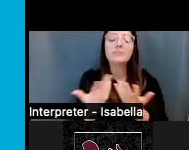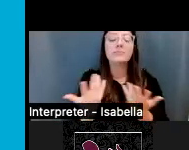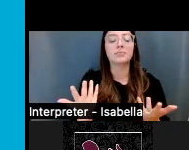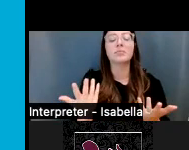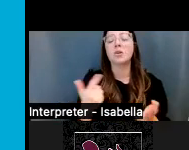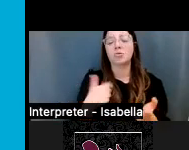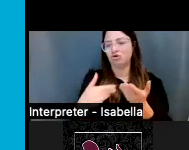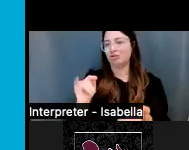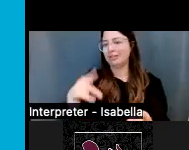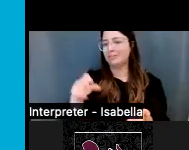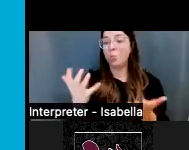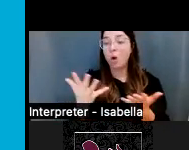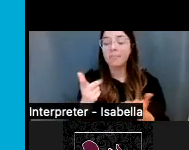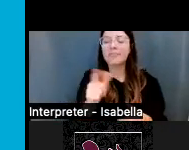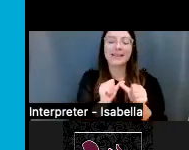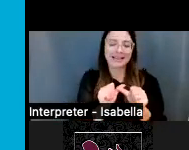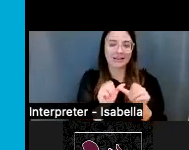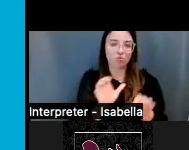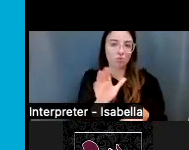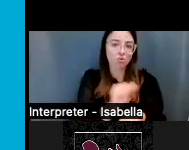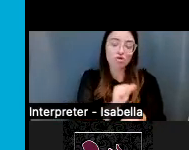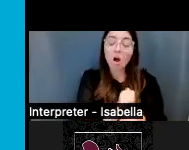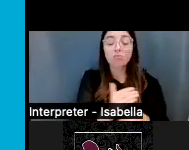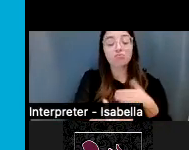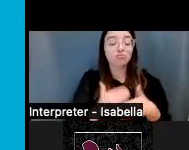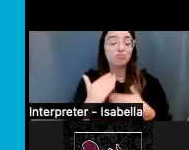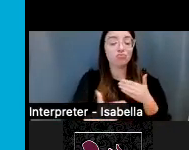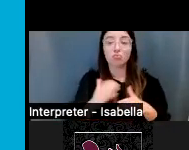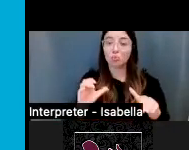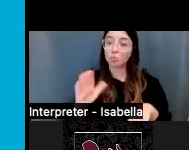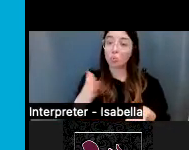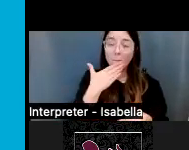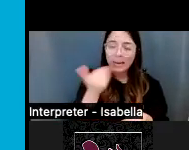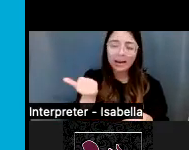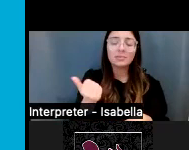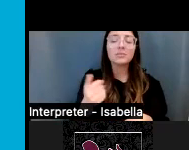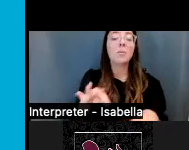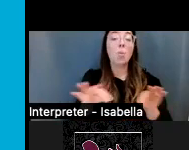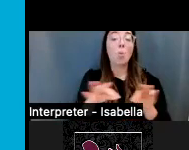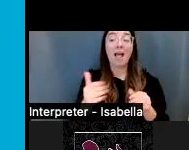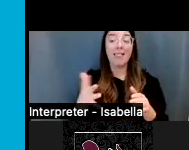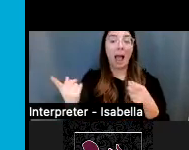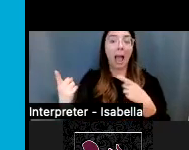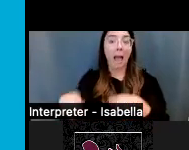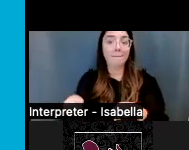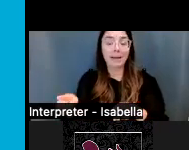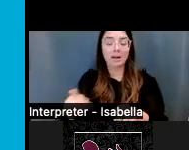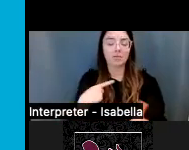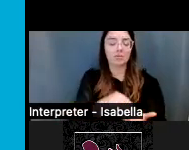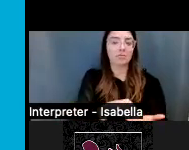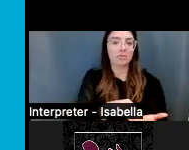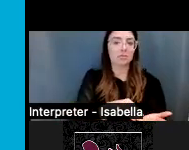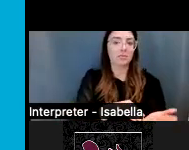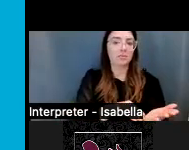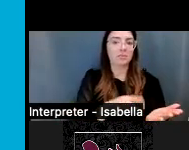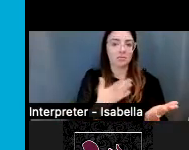all, you know, keep doing your job, keep doing your best, document what's happening, you know, keep notes, make sure that if you're having any written communications